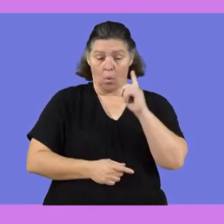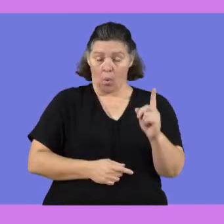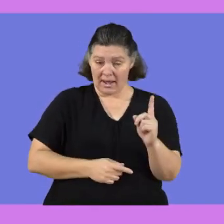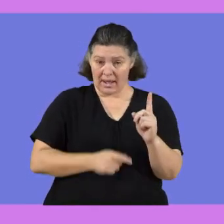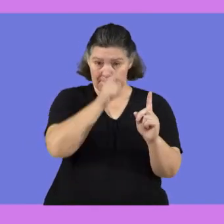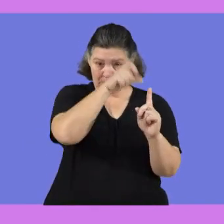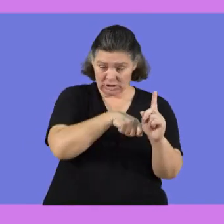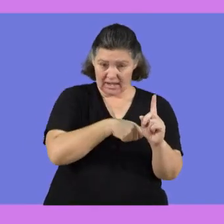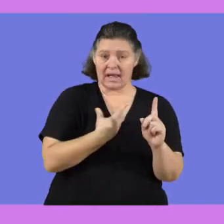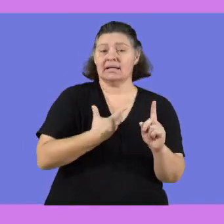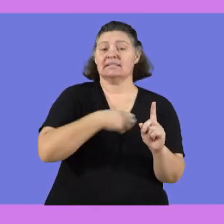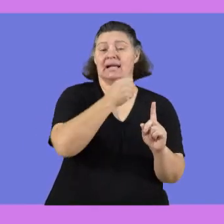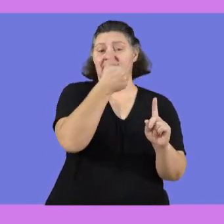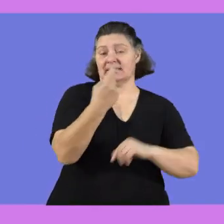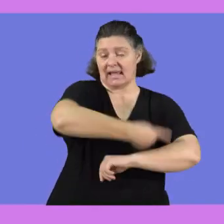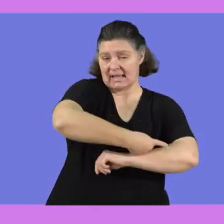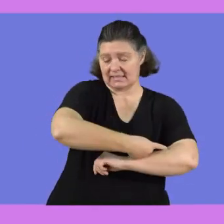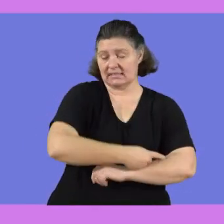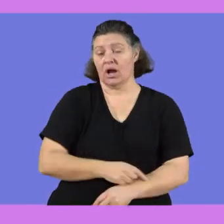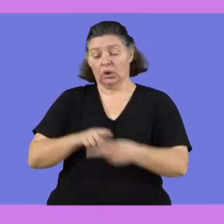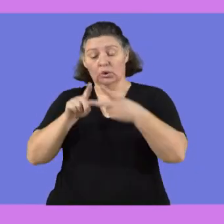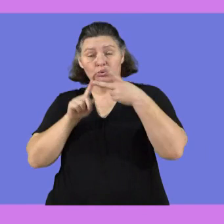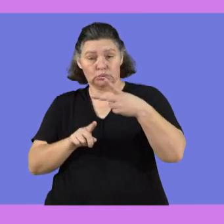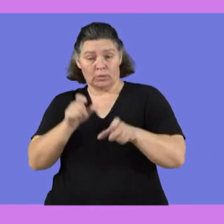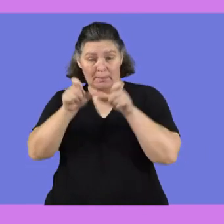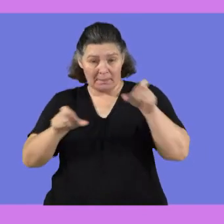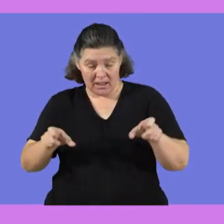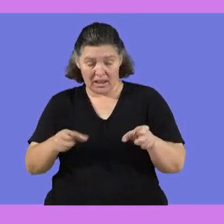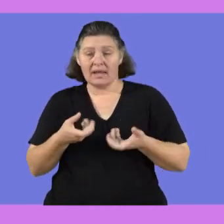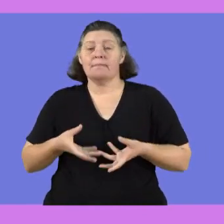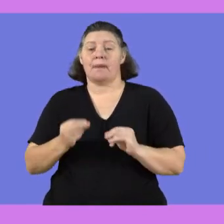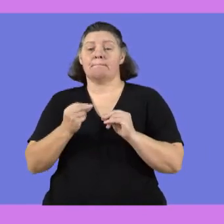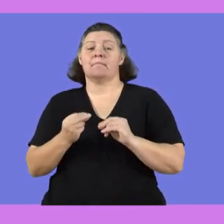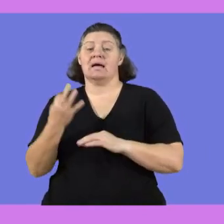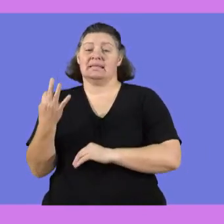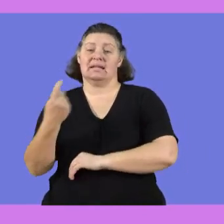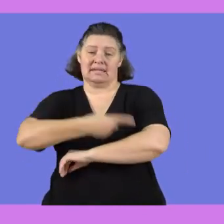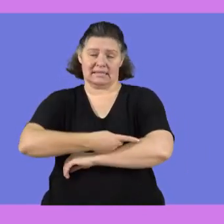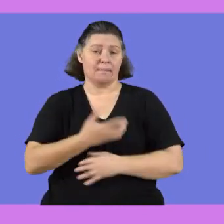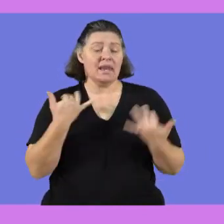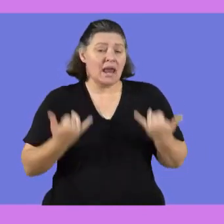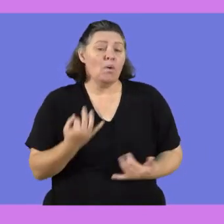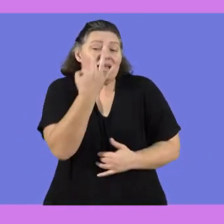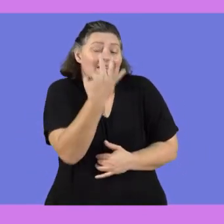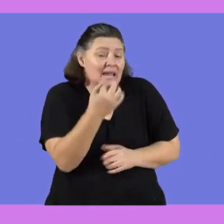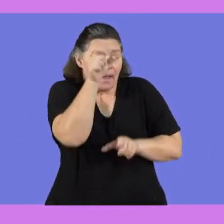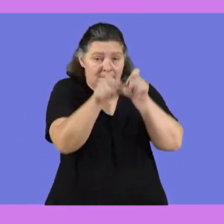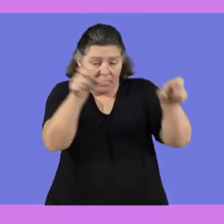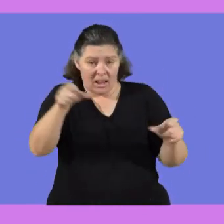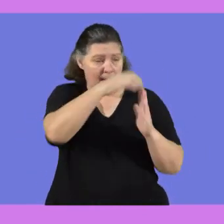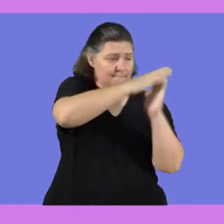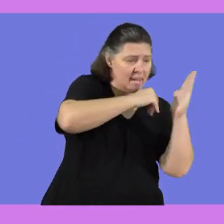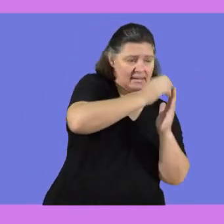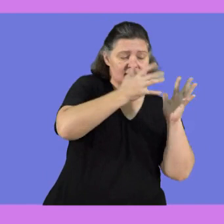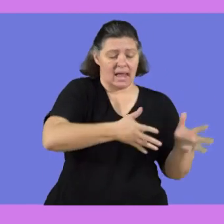person, it's 6 days. For two people, it will take 3 days. And what if there are 3 now? If there are